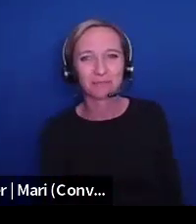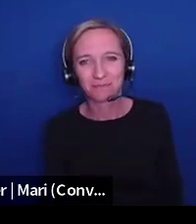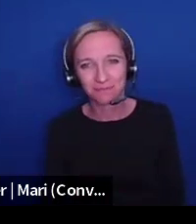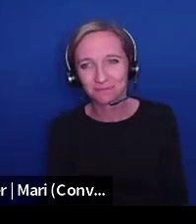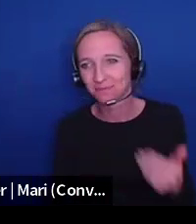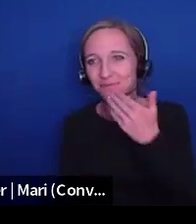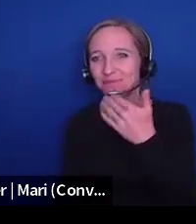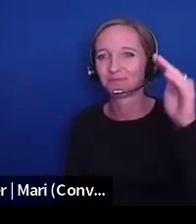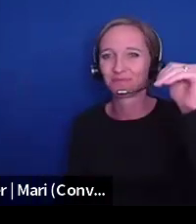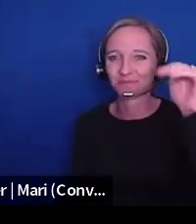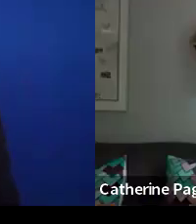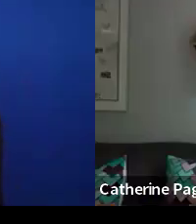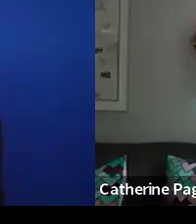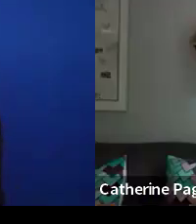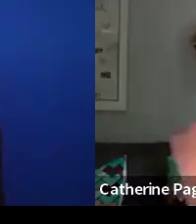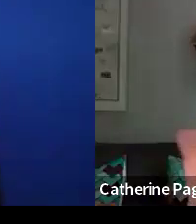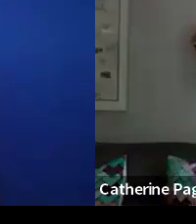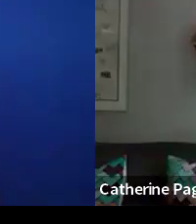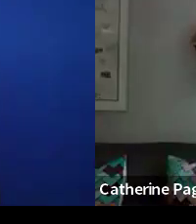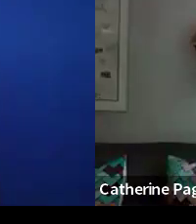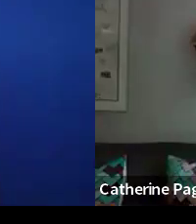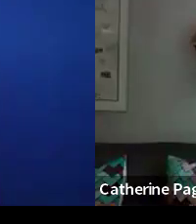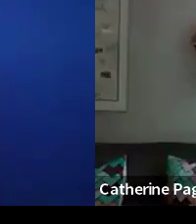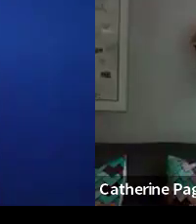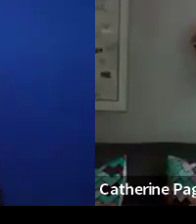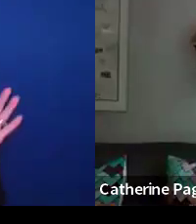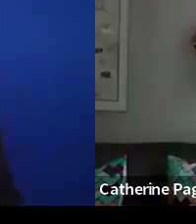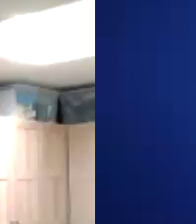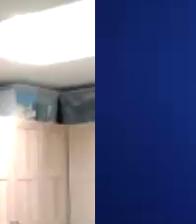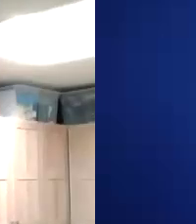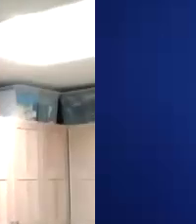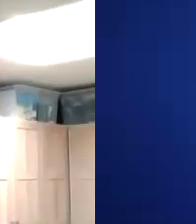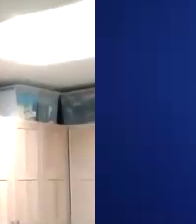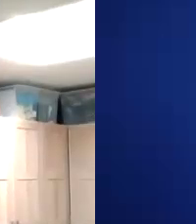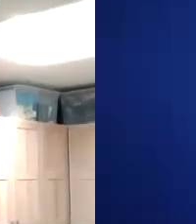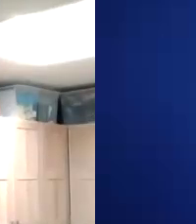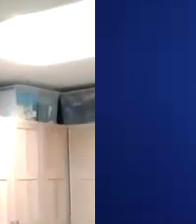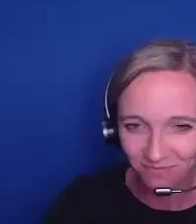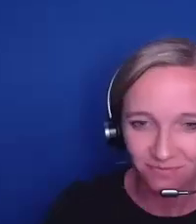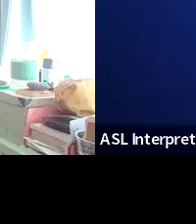Bye bye. All right, have a good one. Bye.